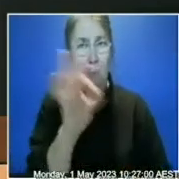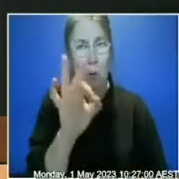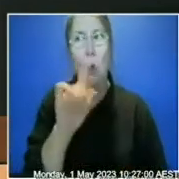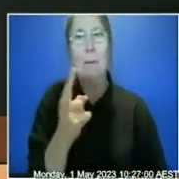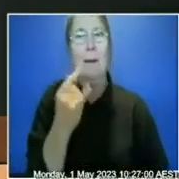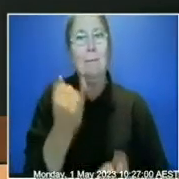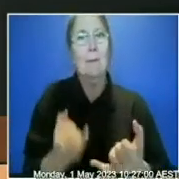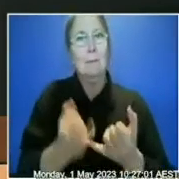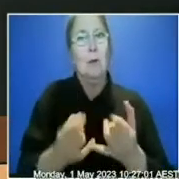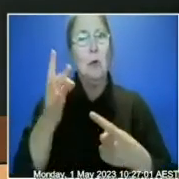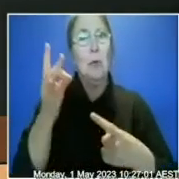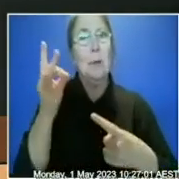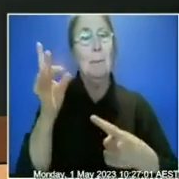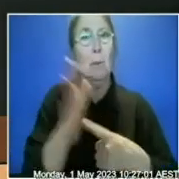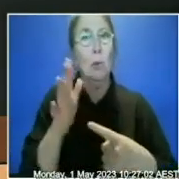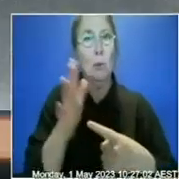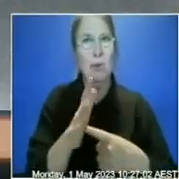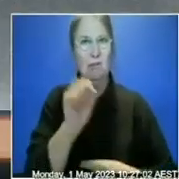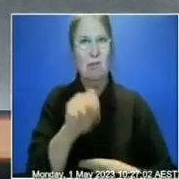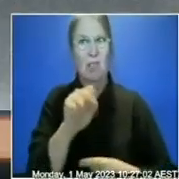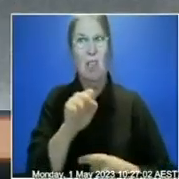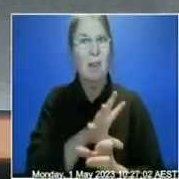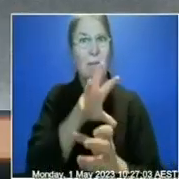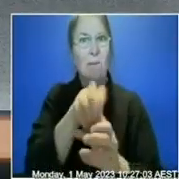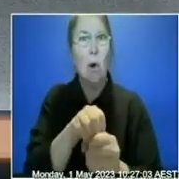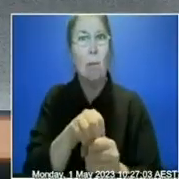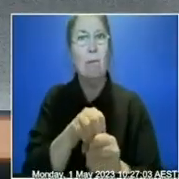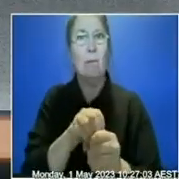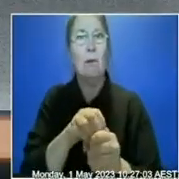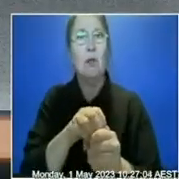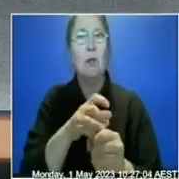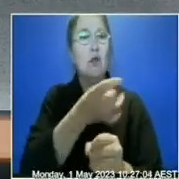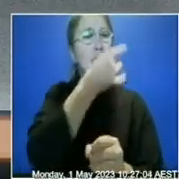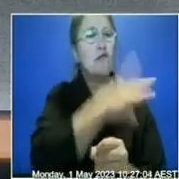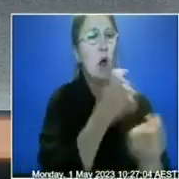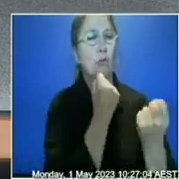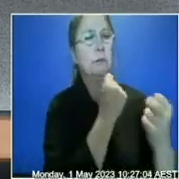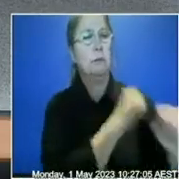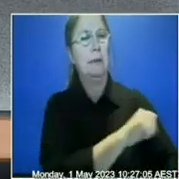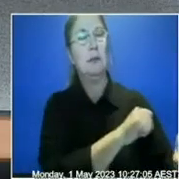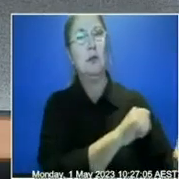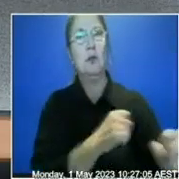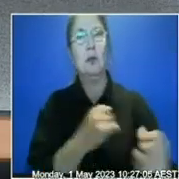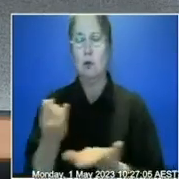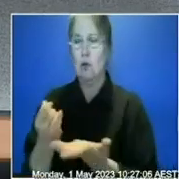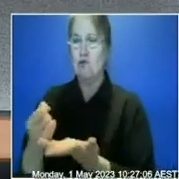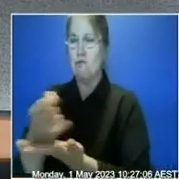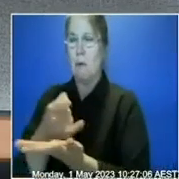to those issues? It should absolutely be a core response.